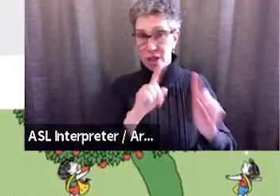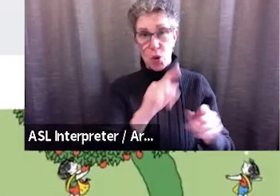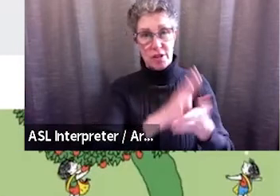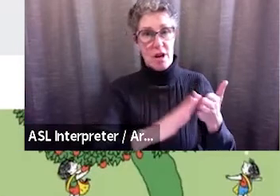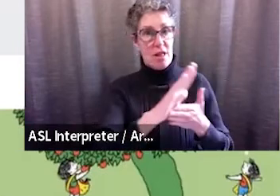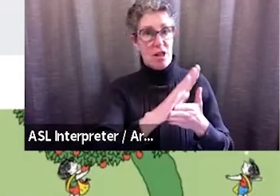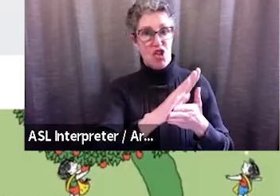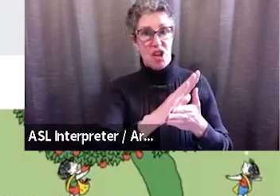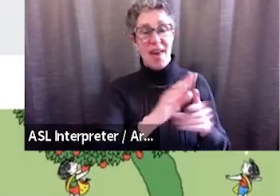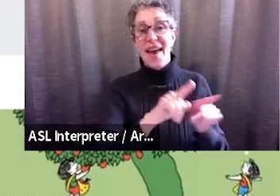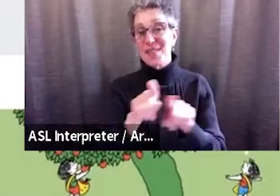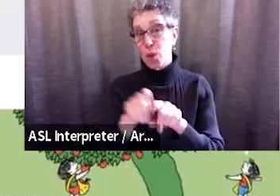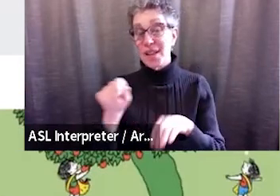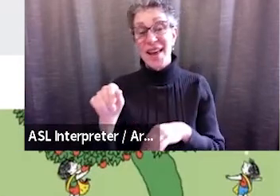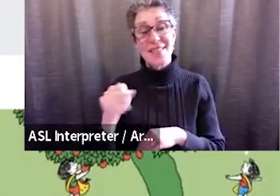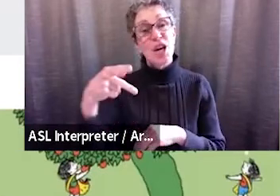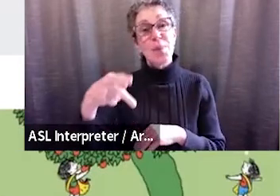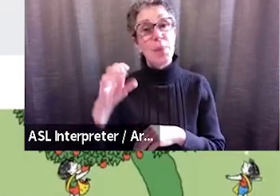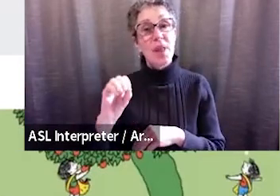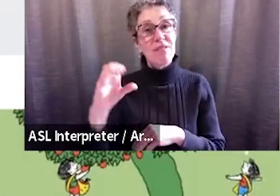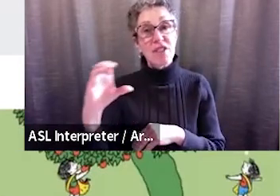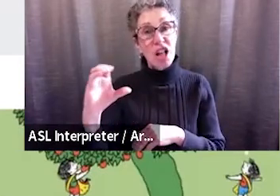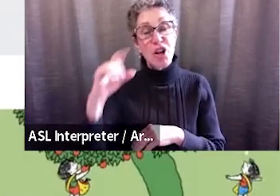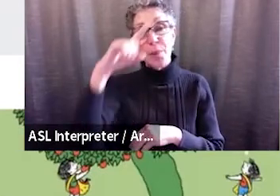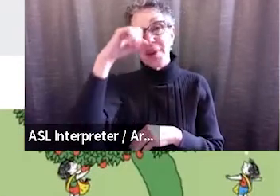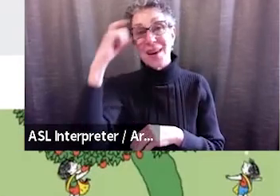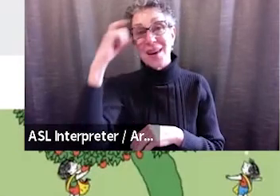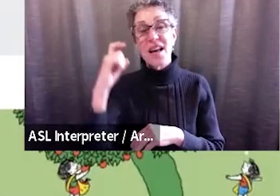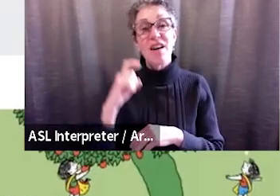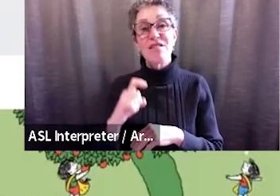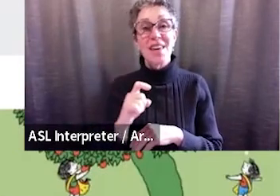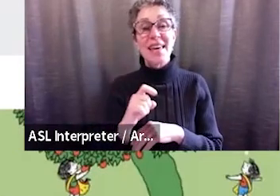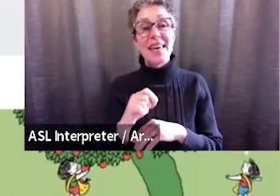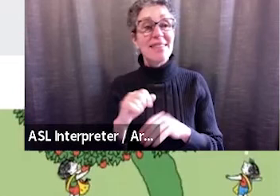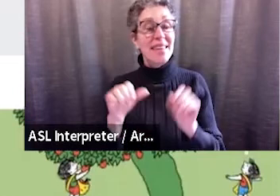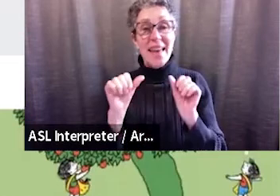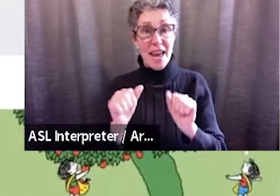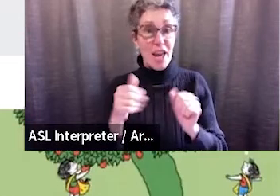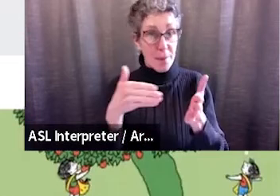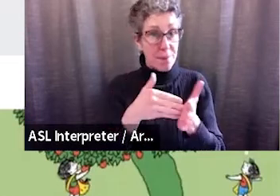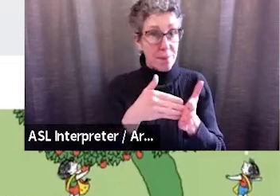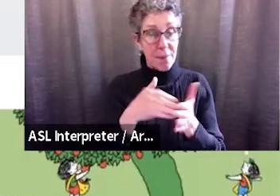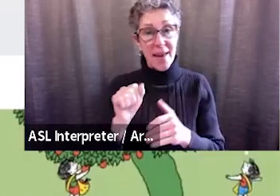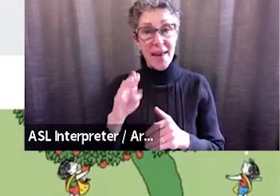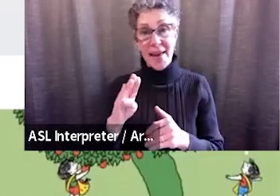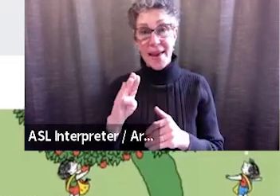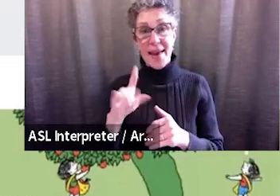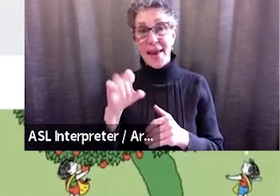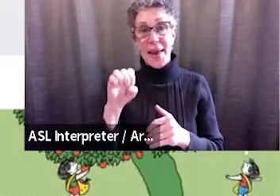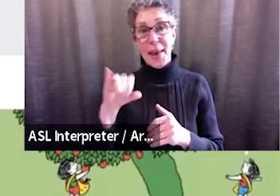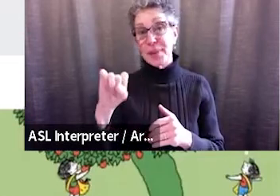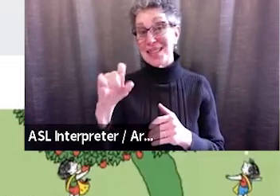higher education because of similar eugenic and ableist arguments about their abilities and